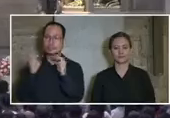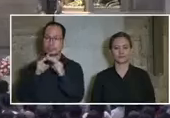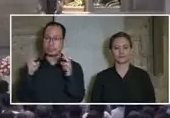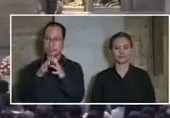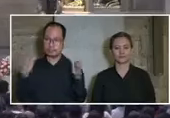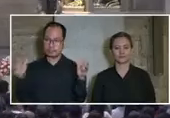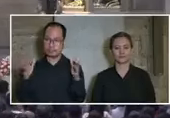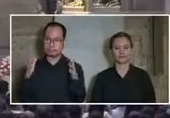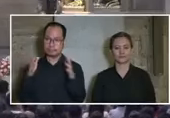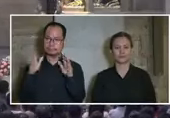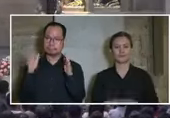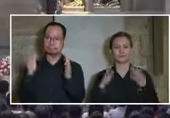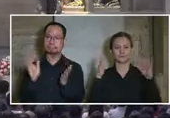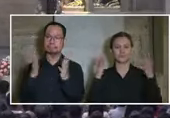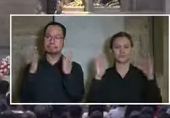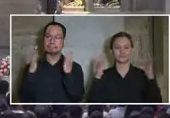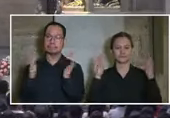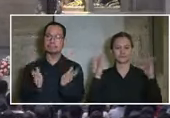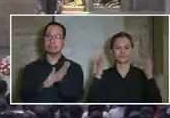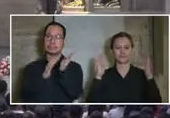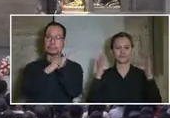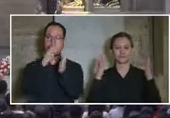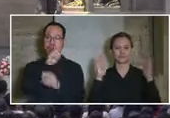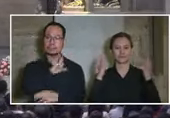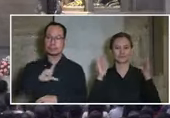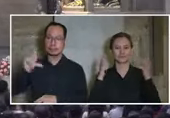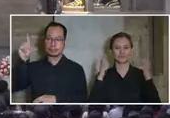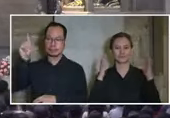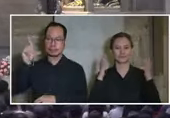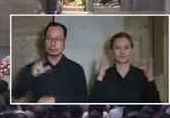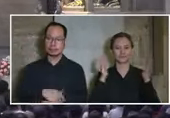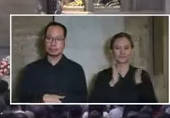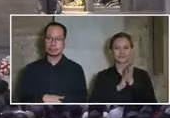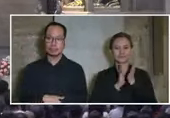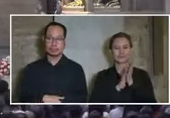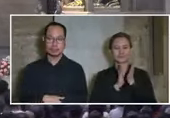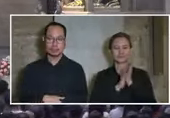inyo. Palakpakan at purihin po natin ang Panginoon.